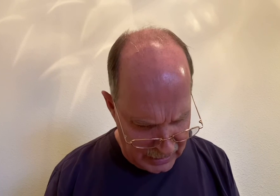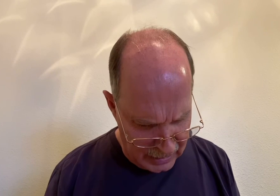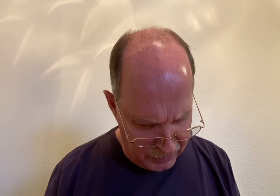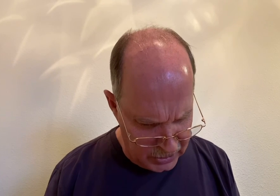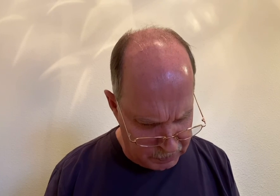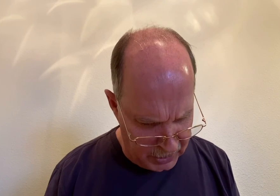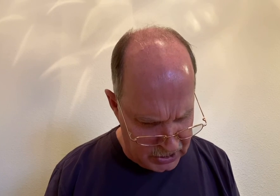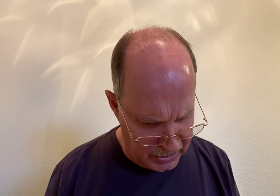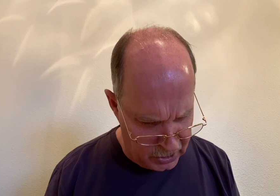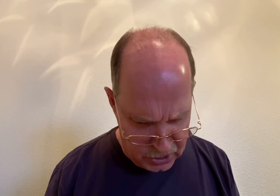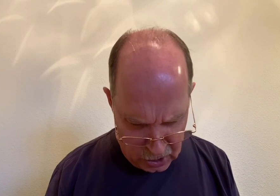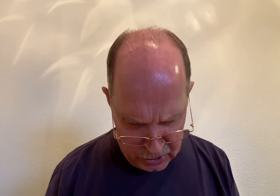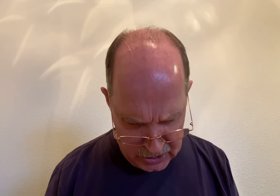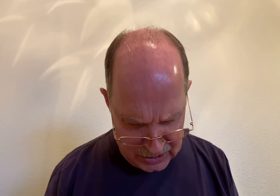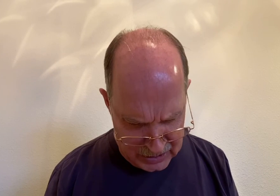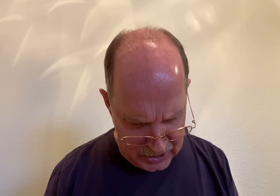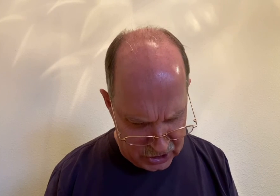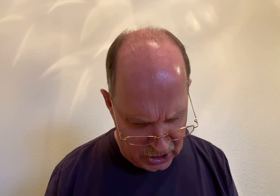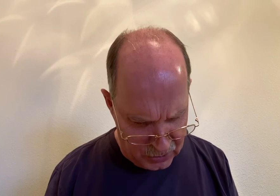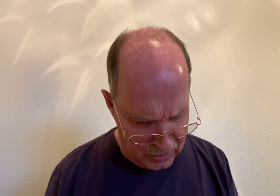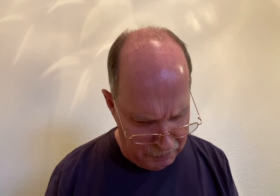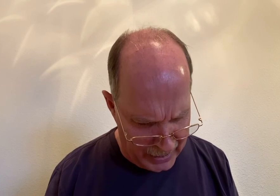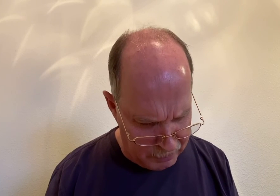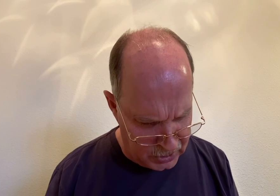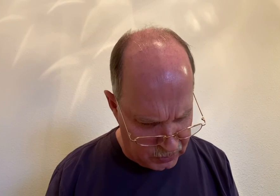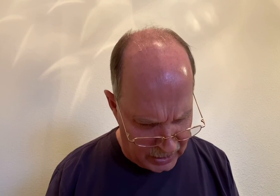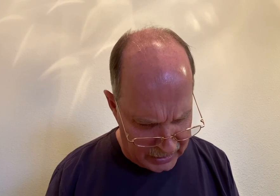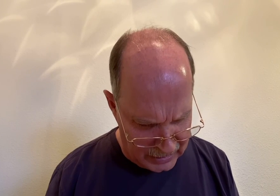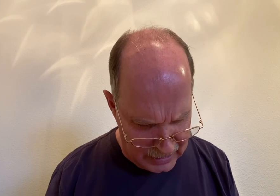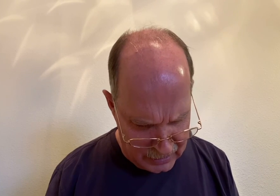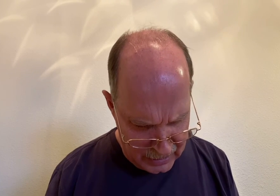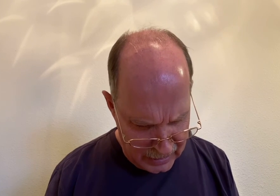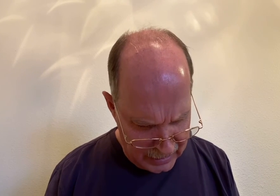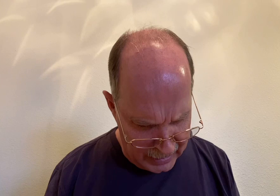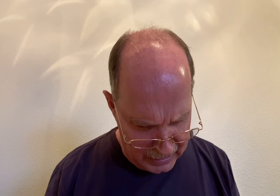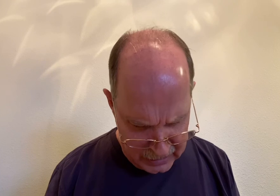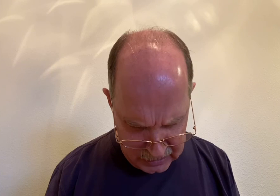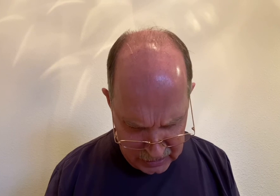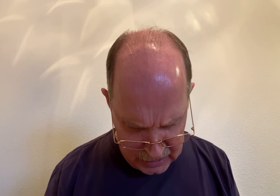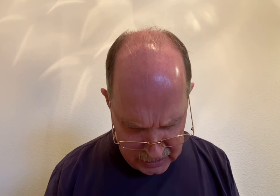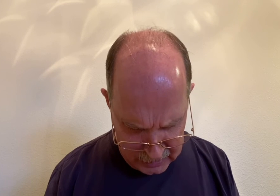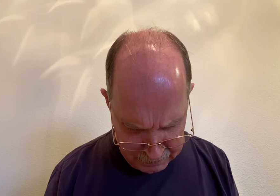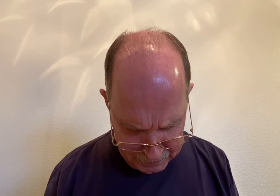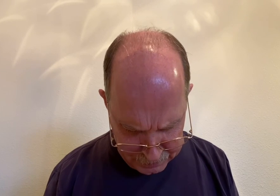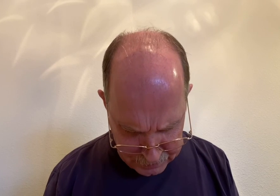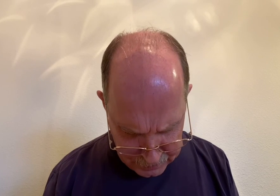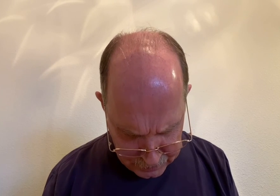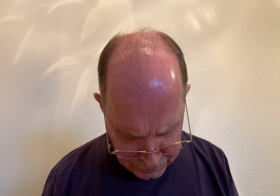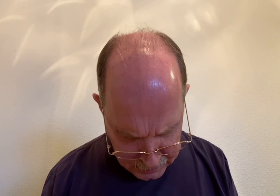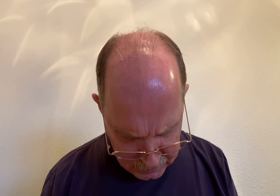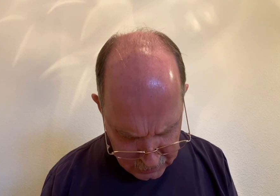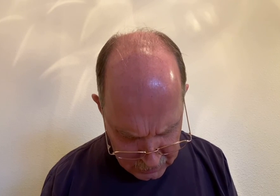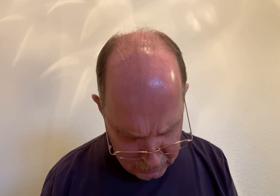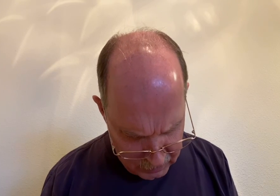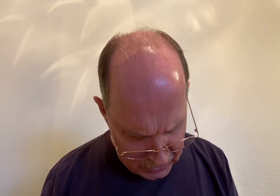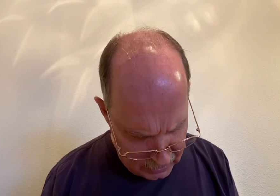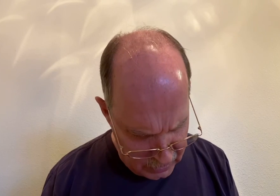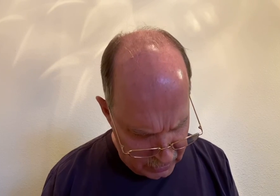down. They especially are targeting the Southern Baptists right now, and